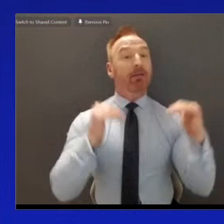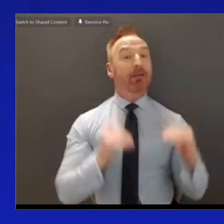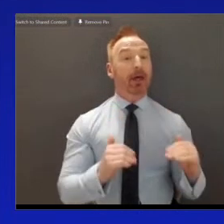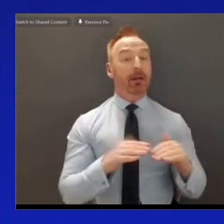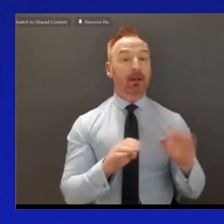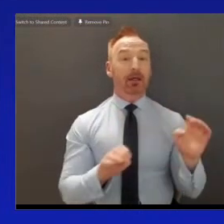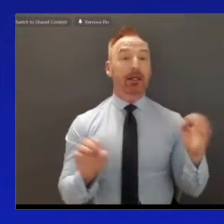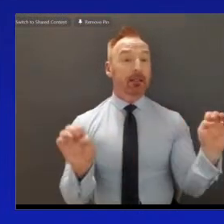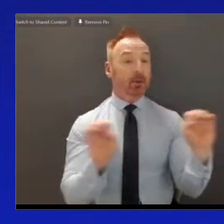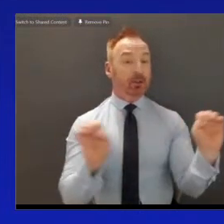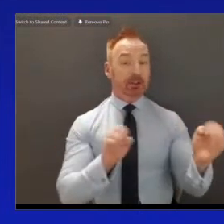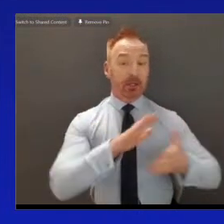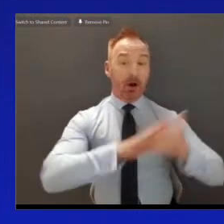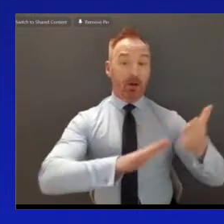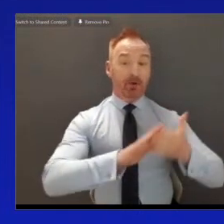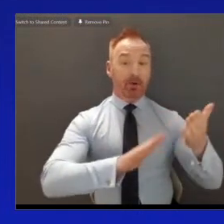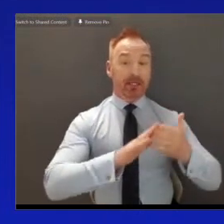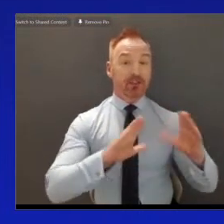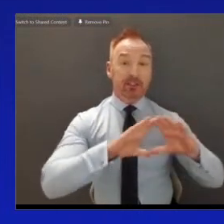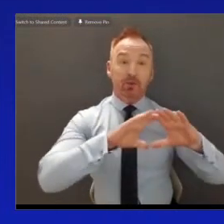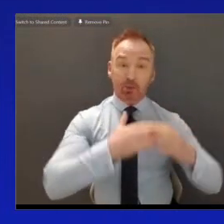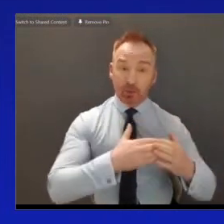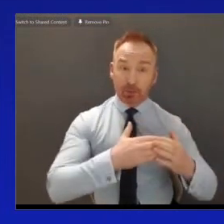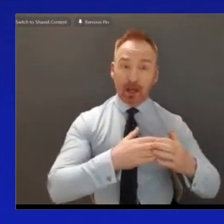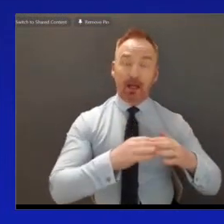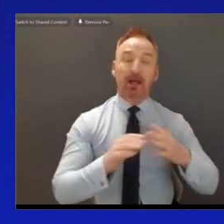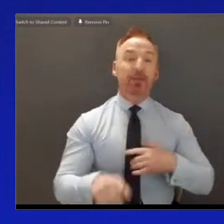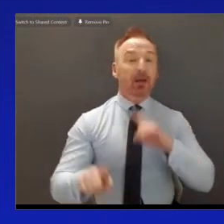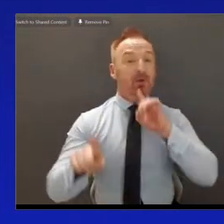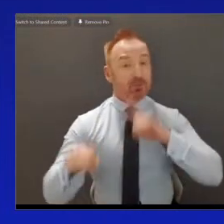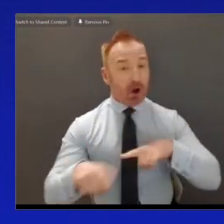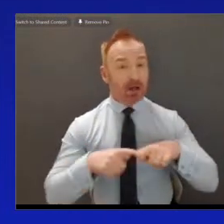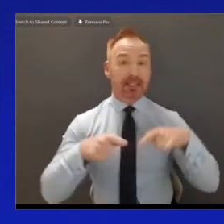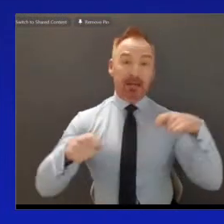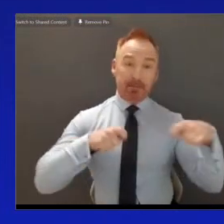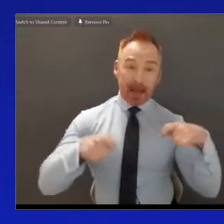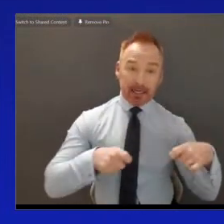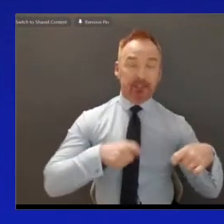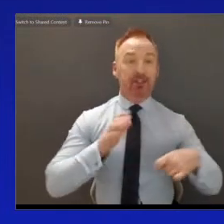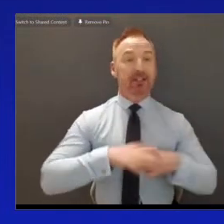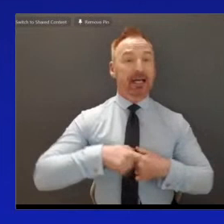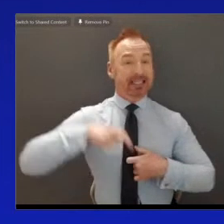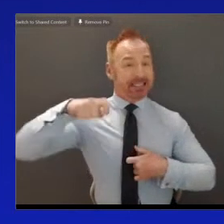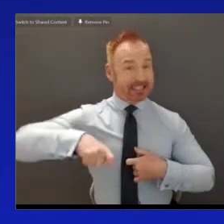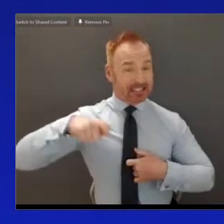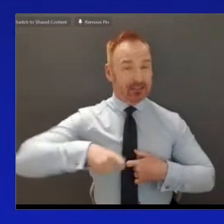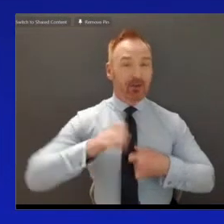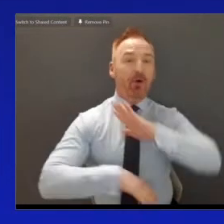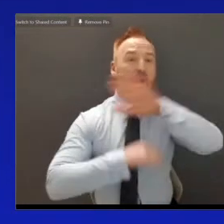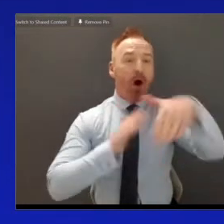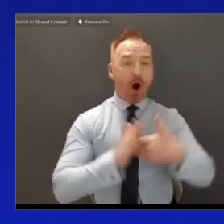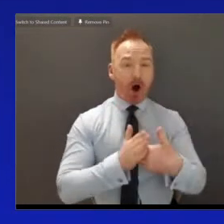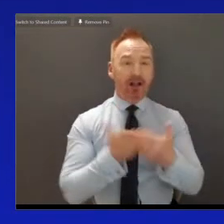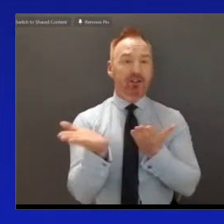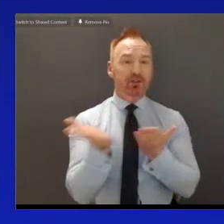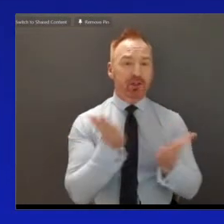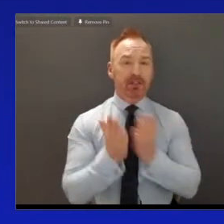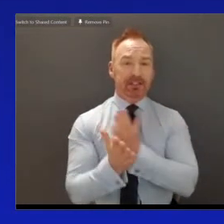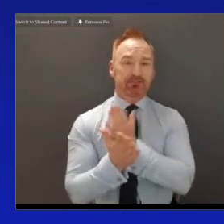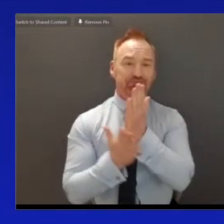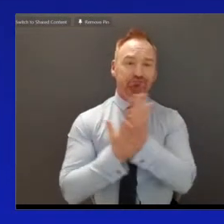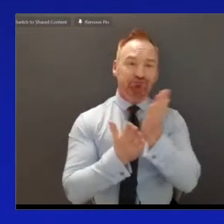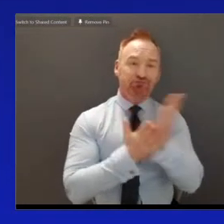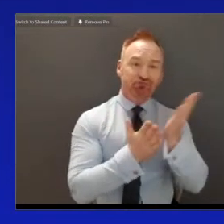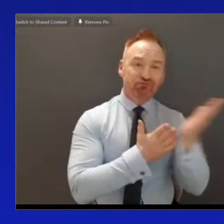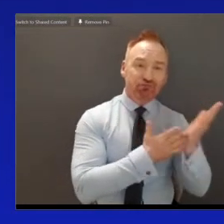Operations Group, which responds to and manages the operational needs of all the service areas. The response to COVID-19